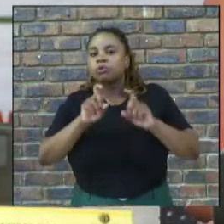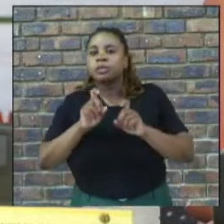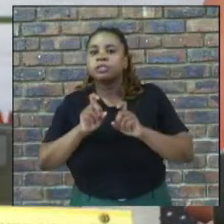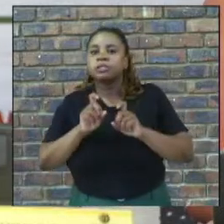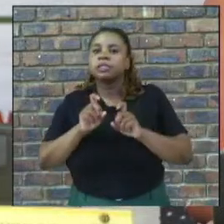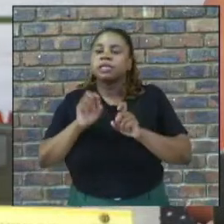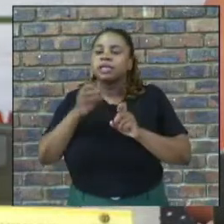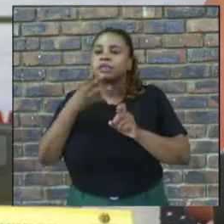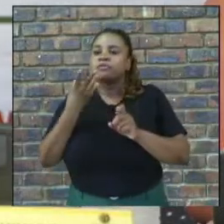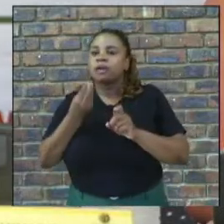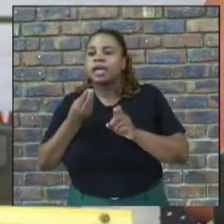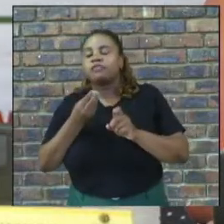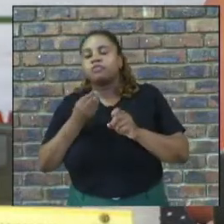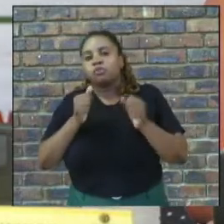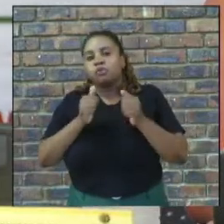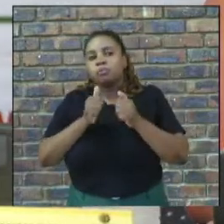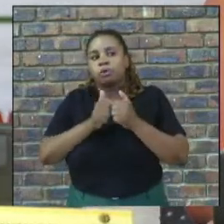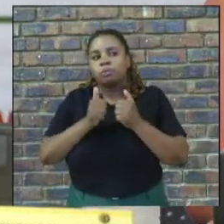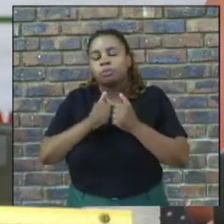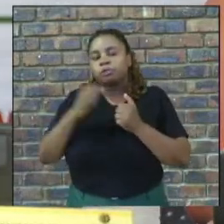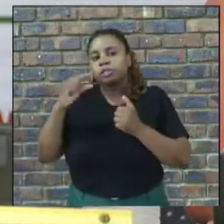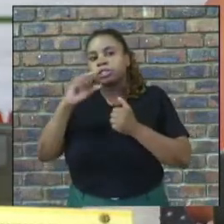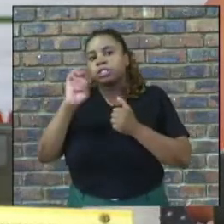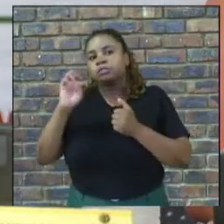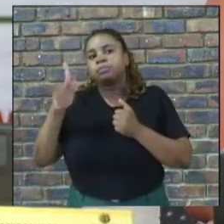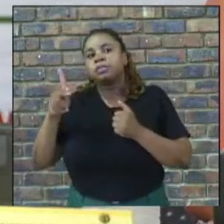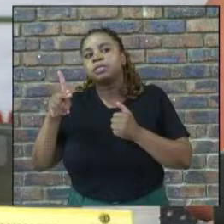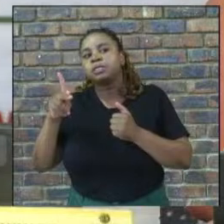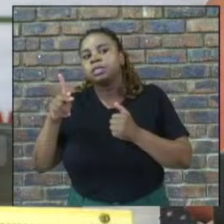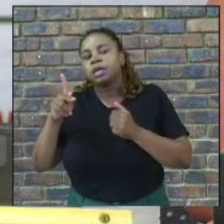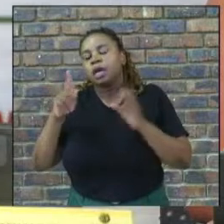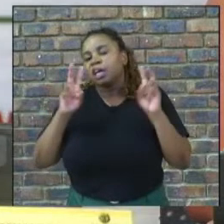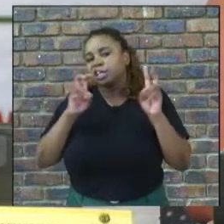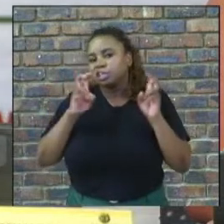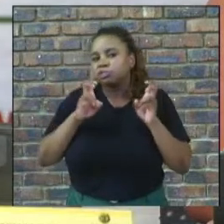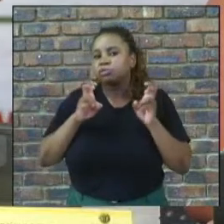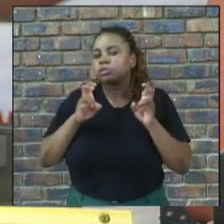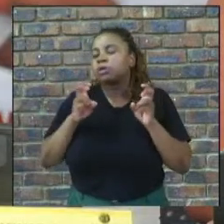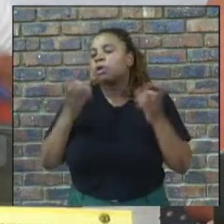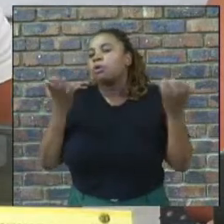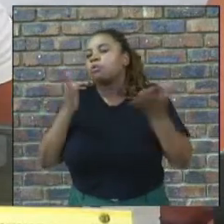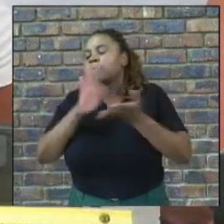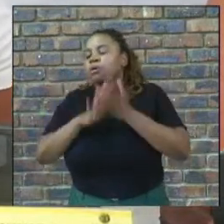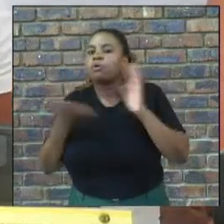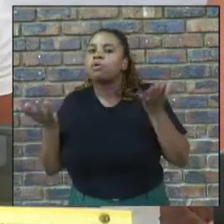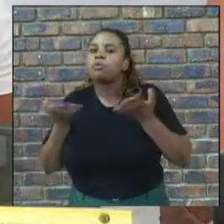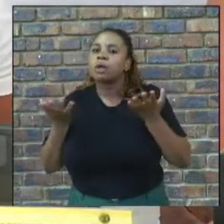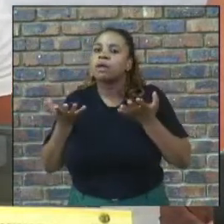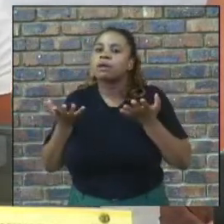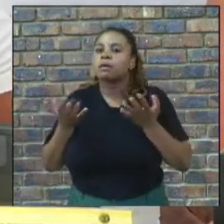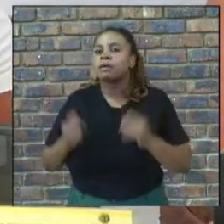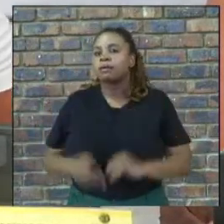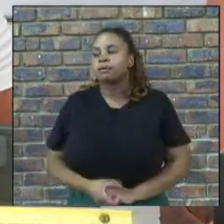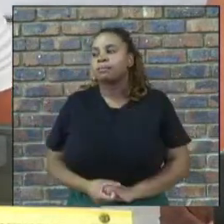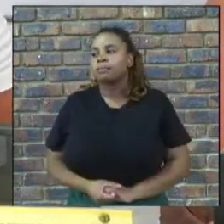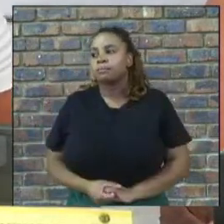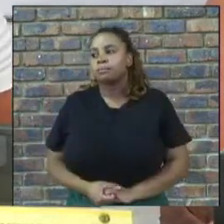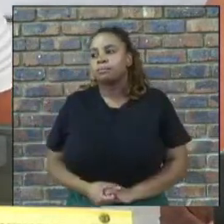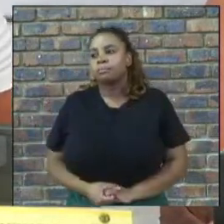to access funding? But I refer to your Polo Bill, then after her you'll follow. Thank you.